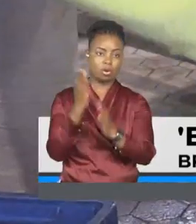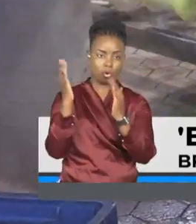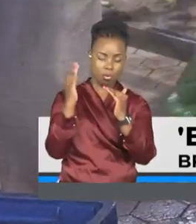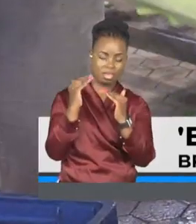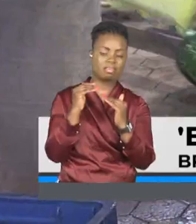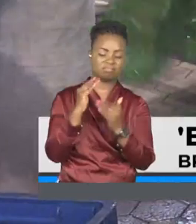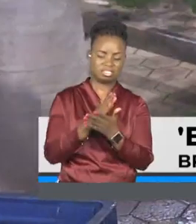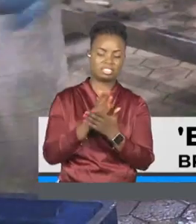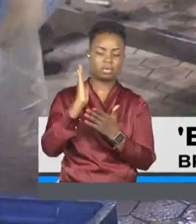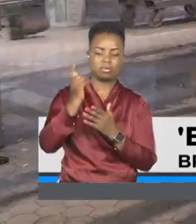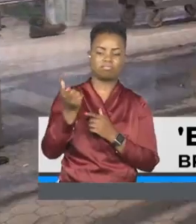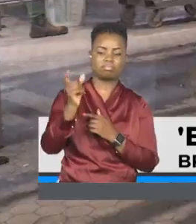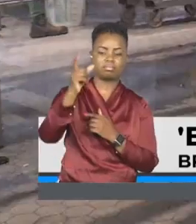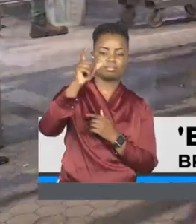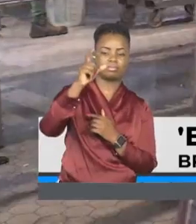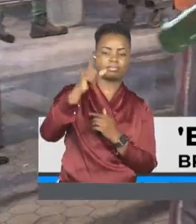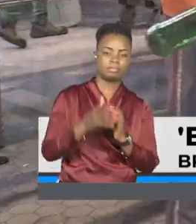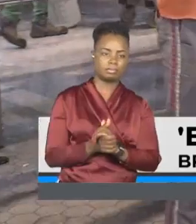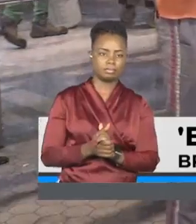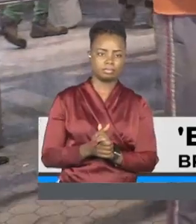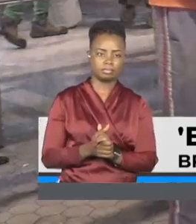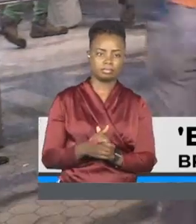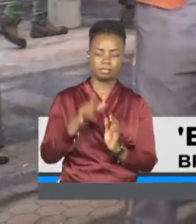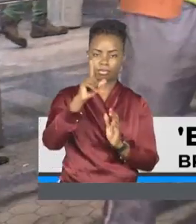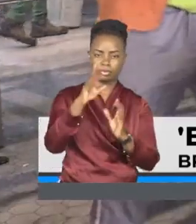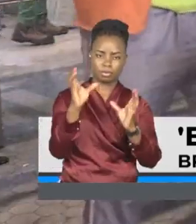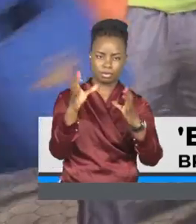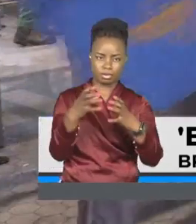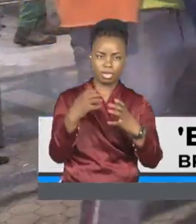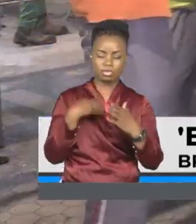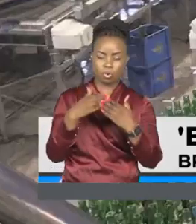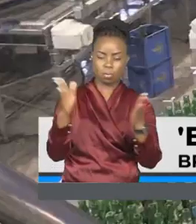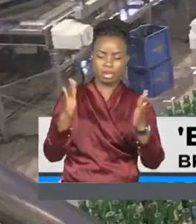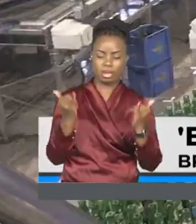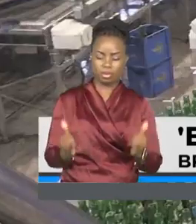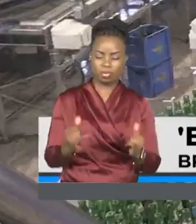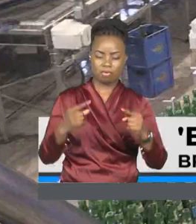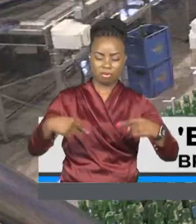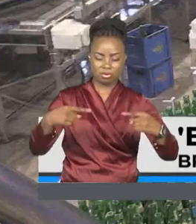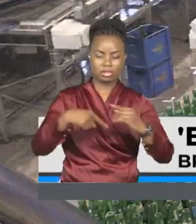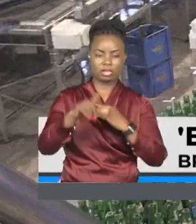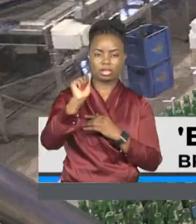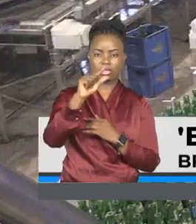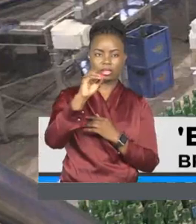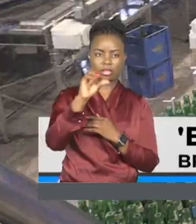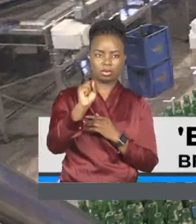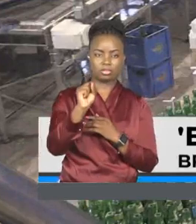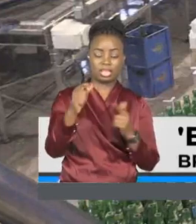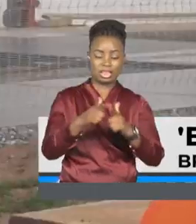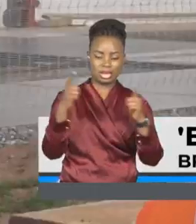relatively untapped market. One Belgian company has opened a new factory on the outskirts of Lagos, the largest in Western